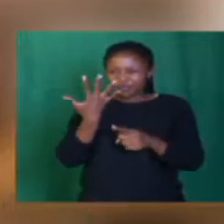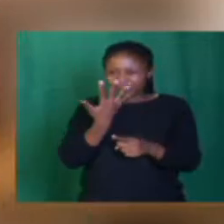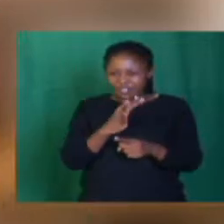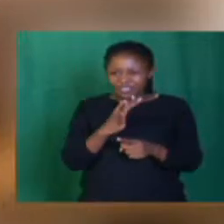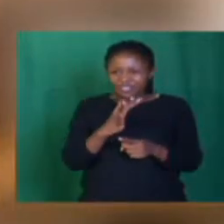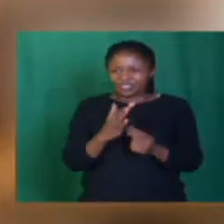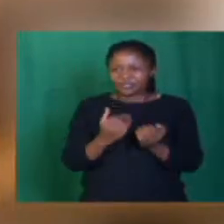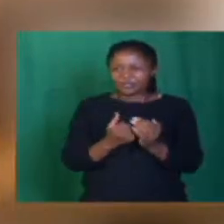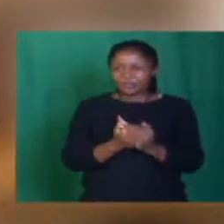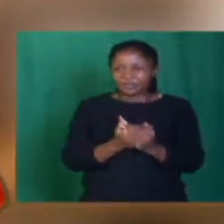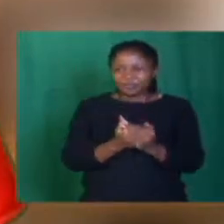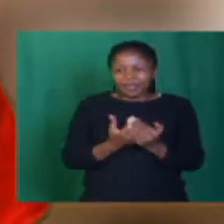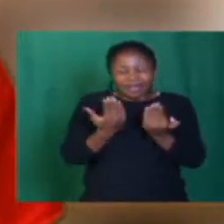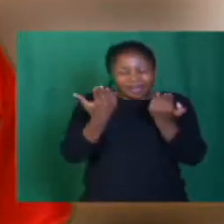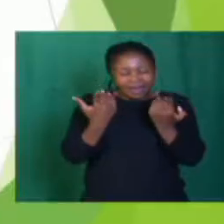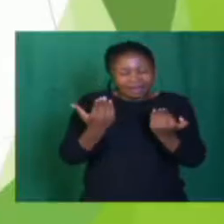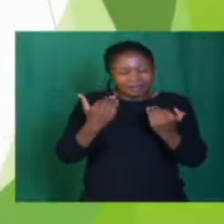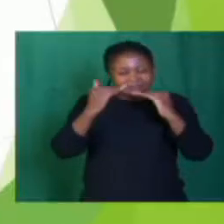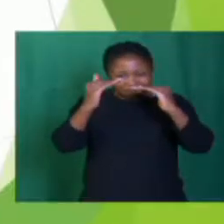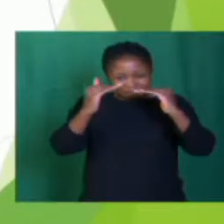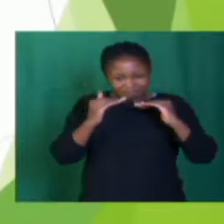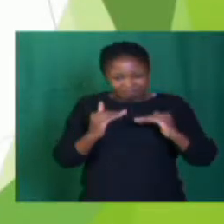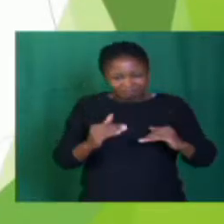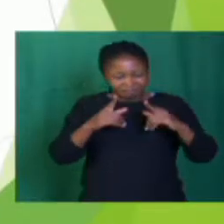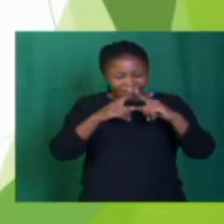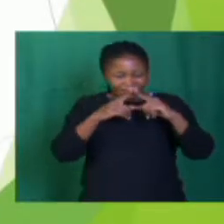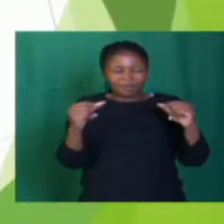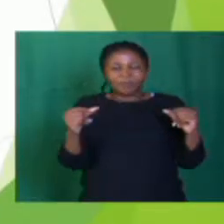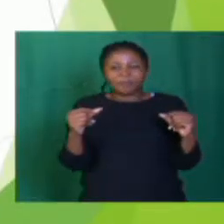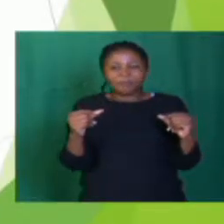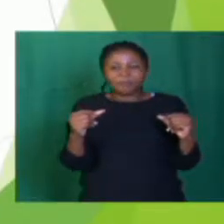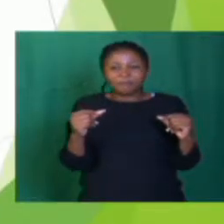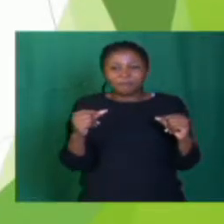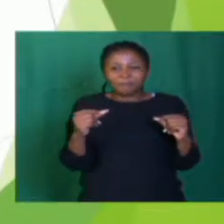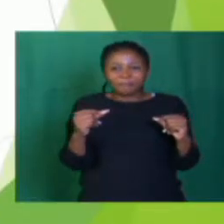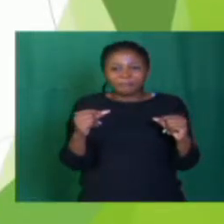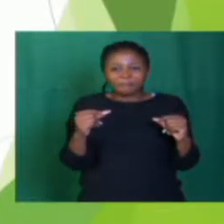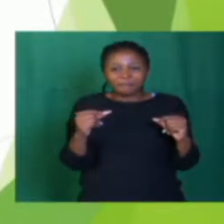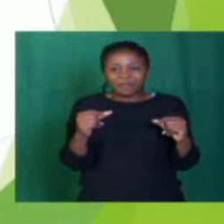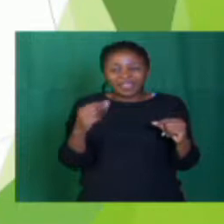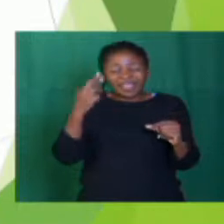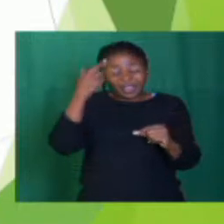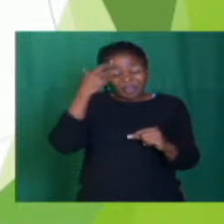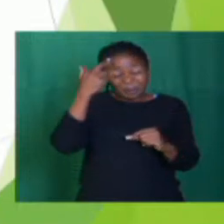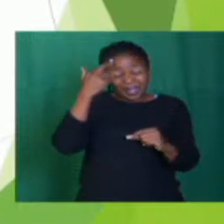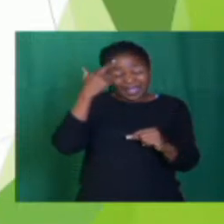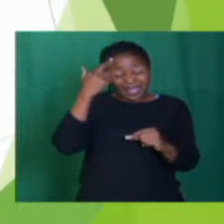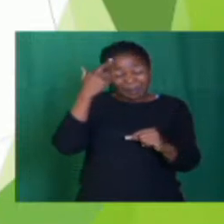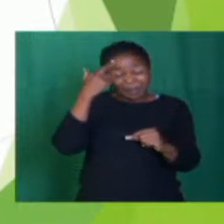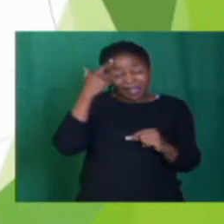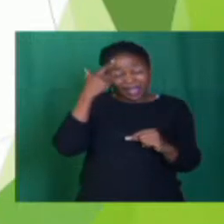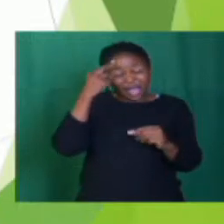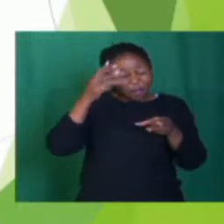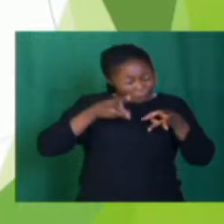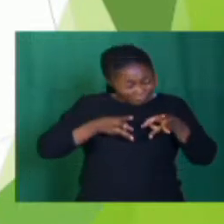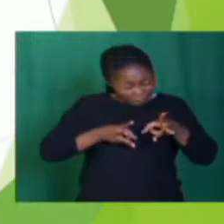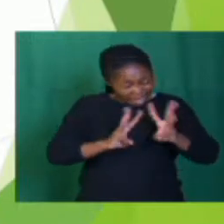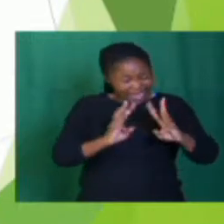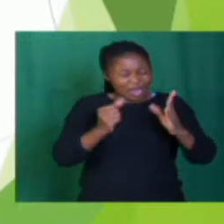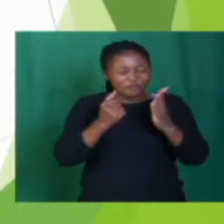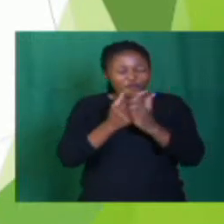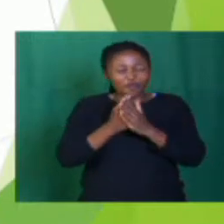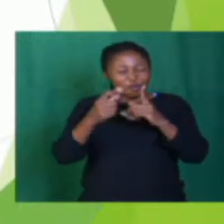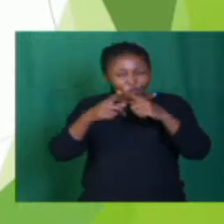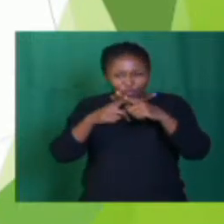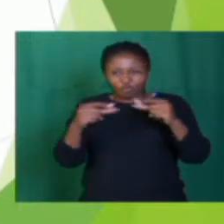conclusion. Adopt a more careful and measured what? Approach, because you are